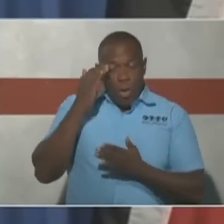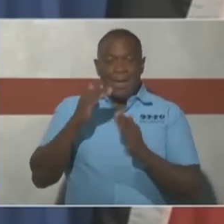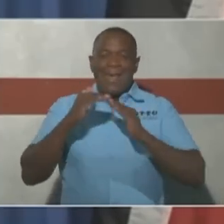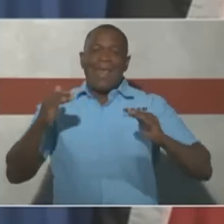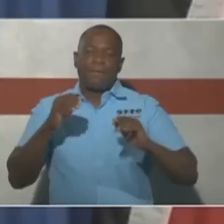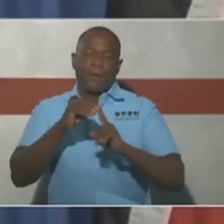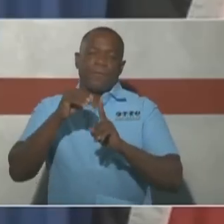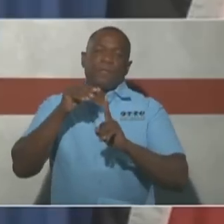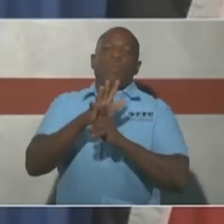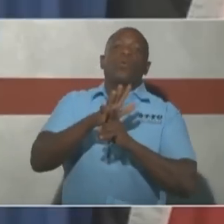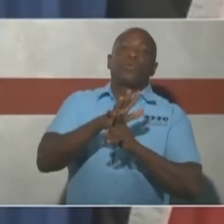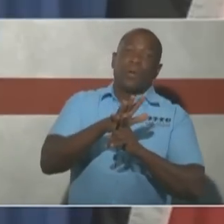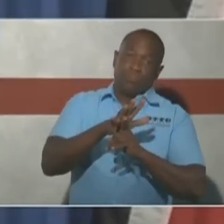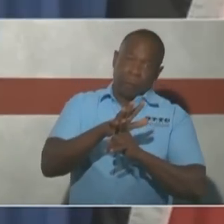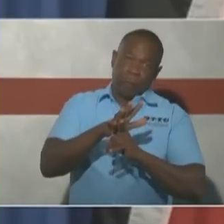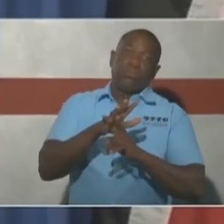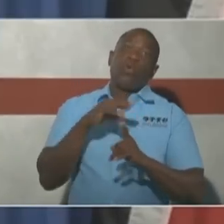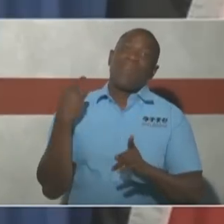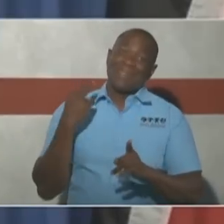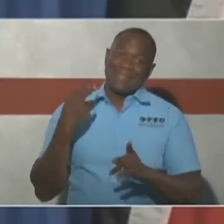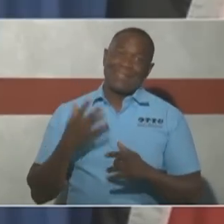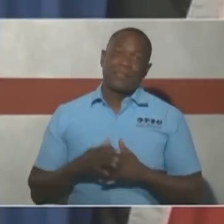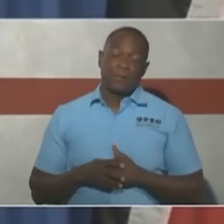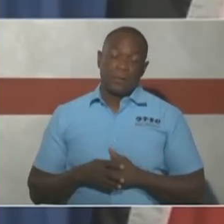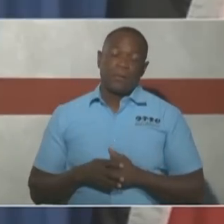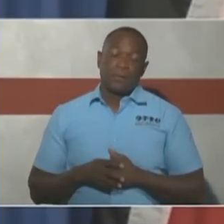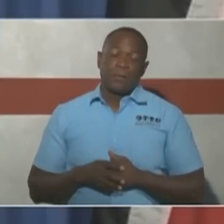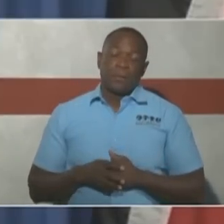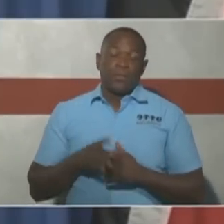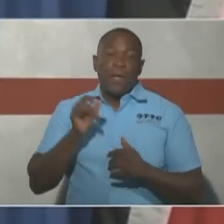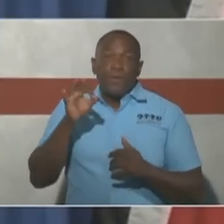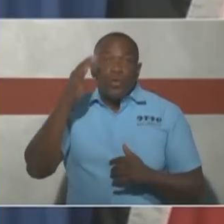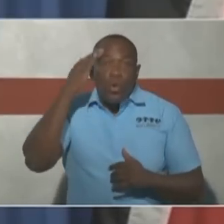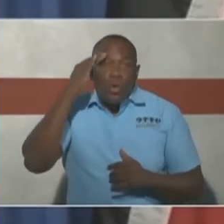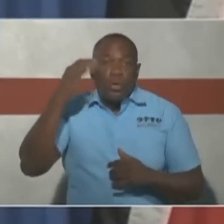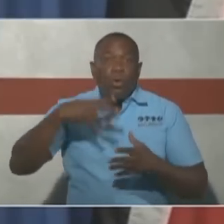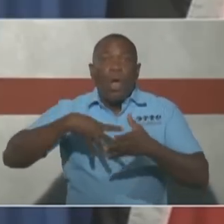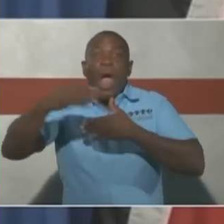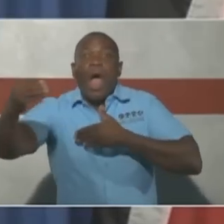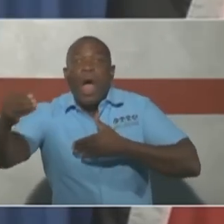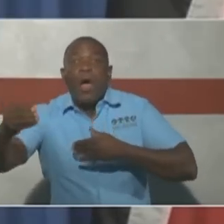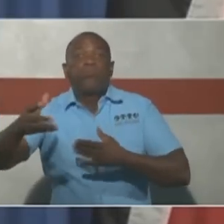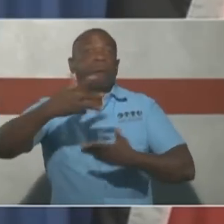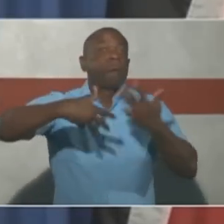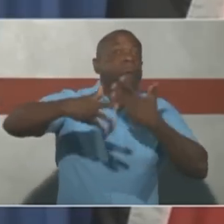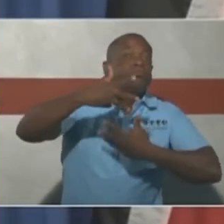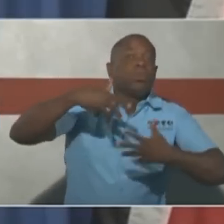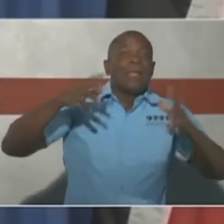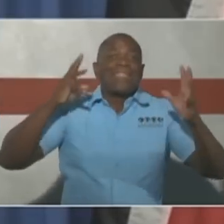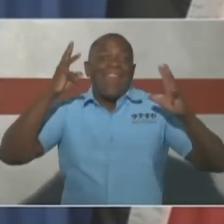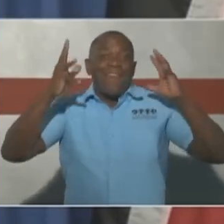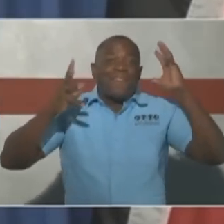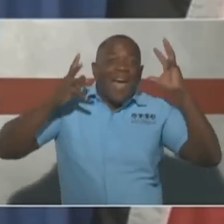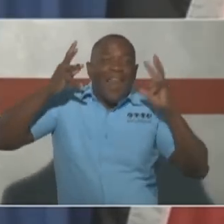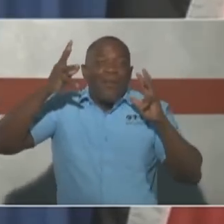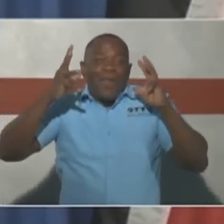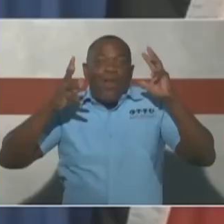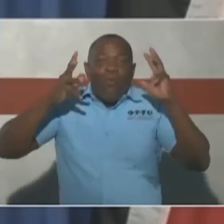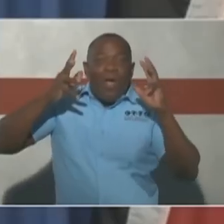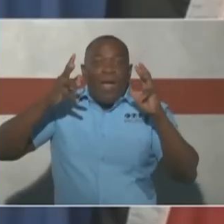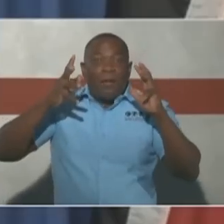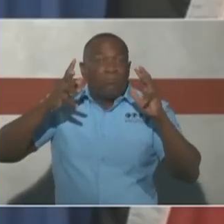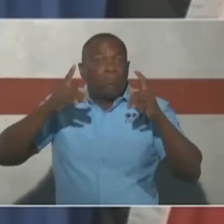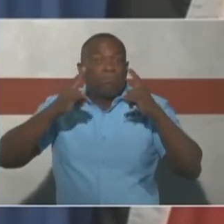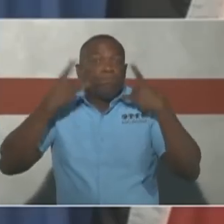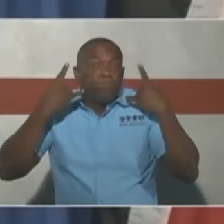you are going to be in close quarters with people, it is helpful, but we still leave that as a voluntary